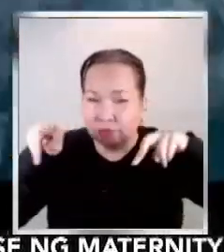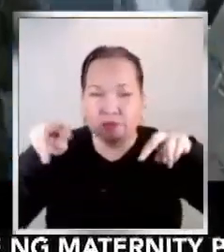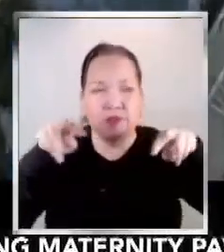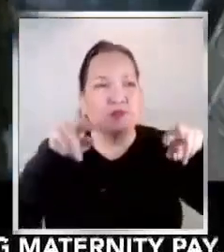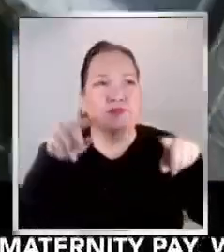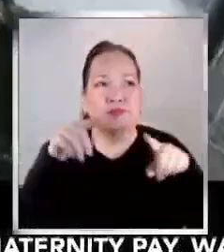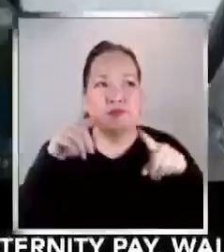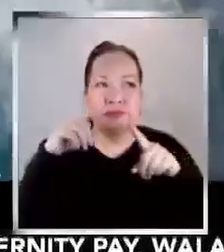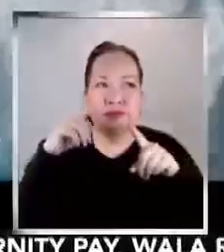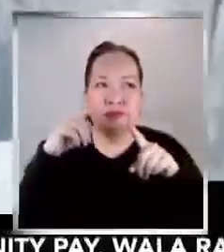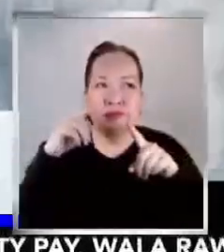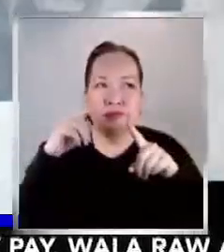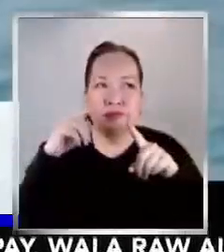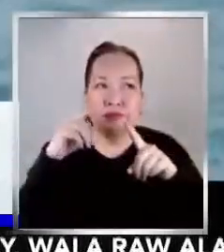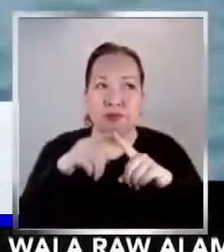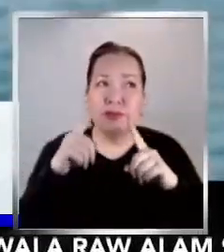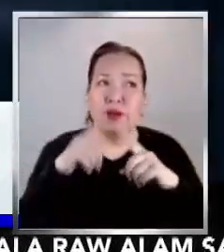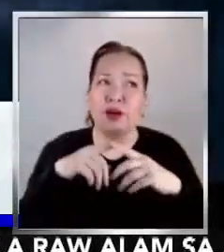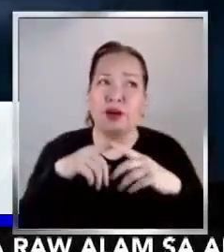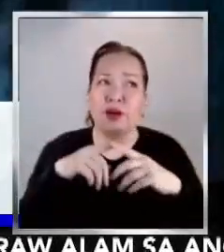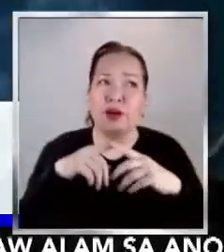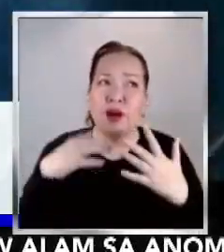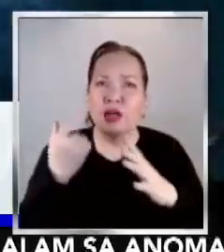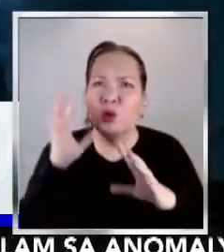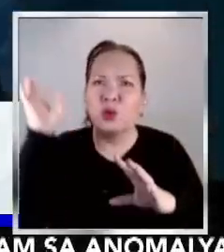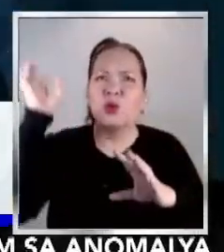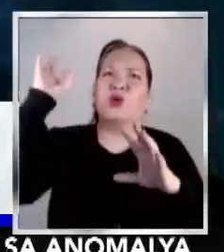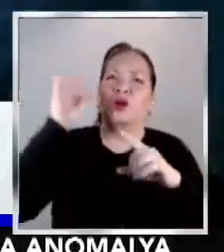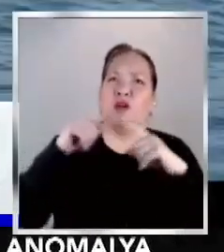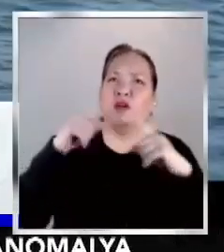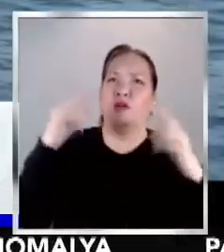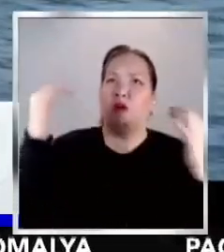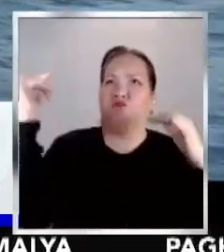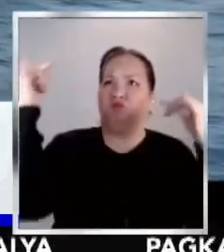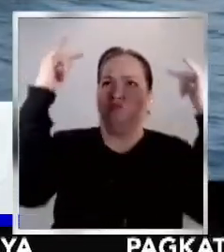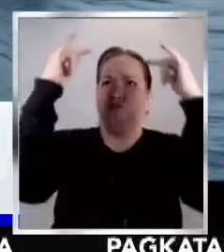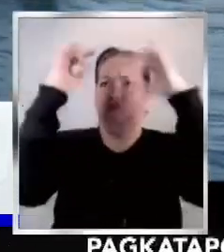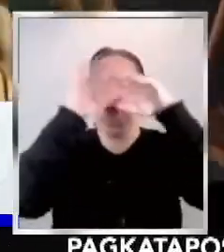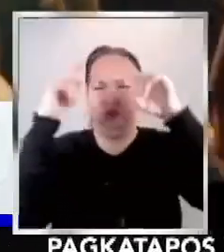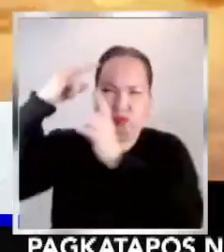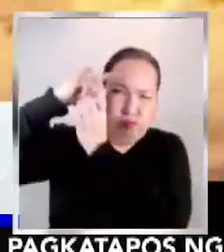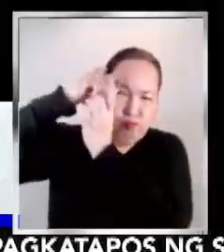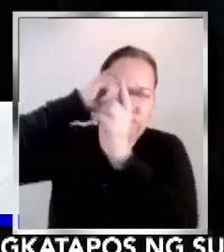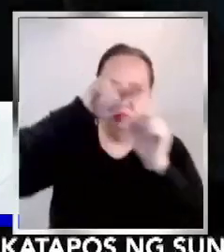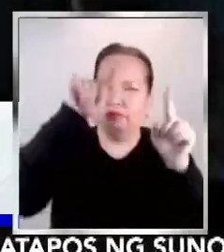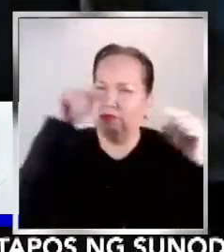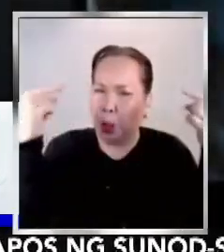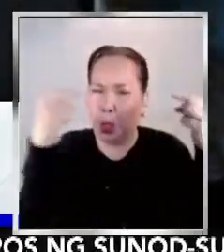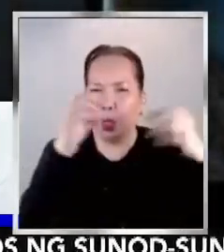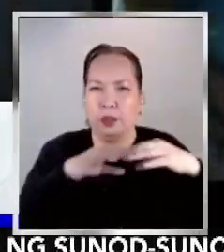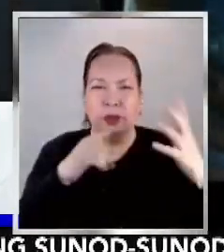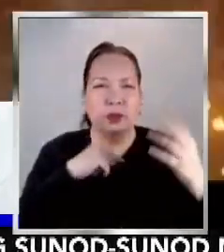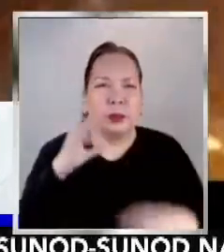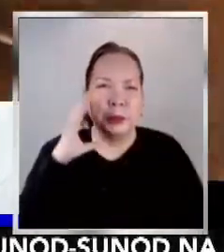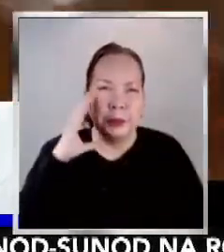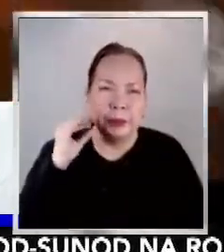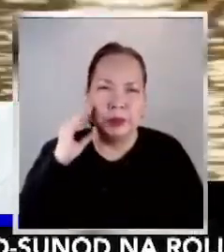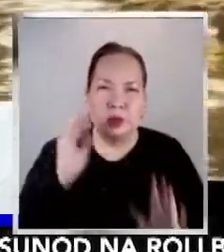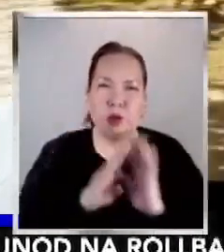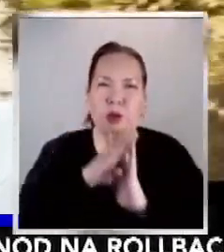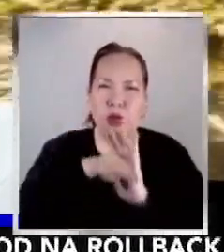hanggang sa otherworldly aerial battles. Tiyak na rollercoaster experience ang i-unpack na Avatar, The Way of